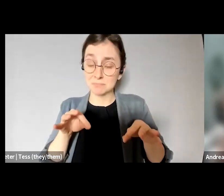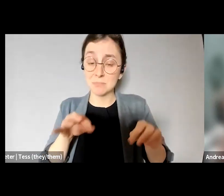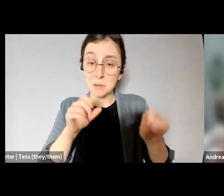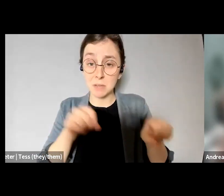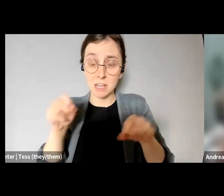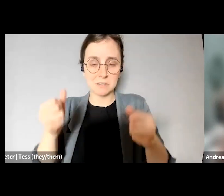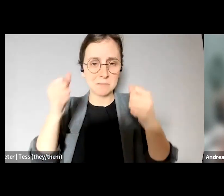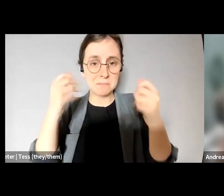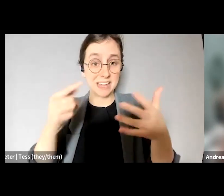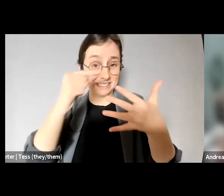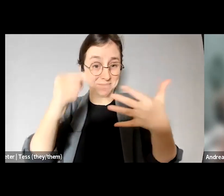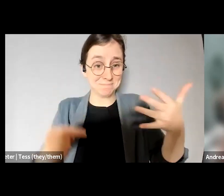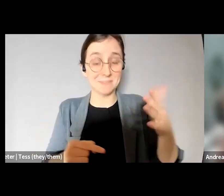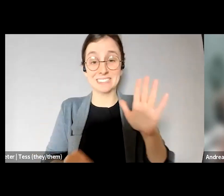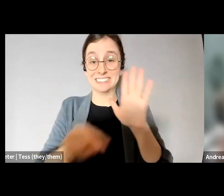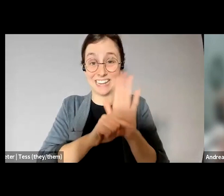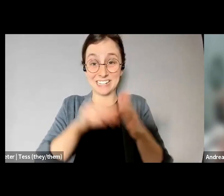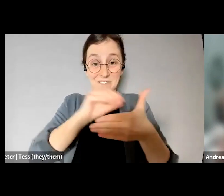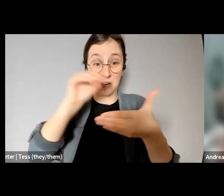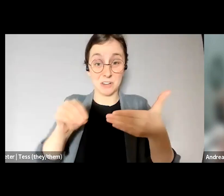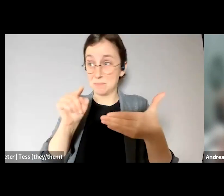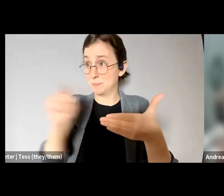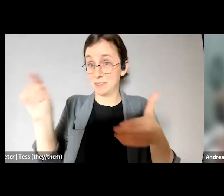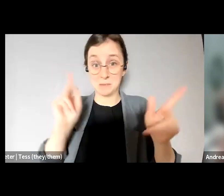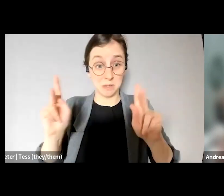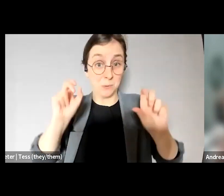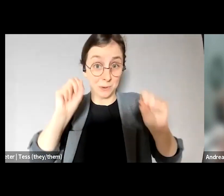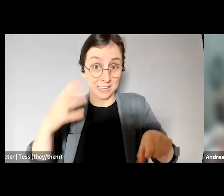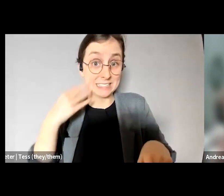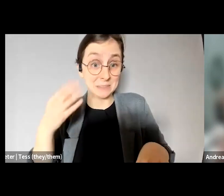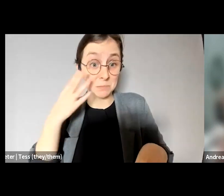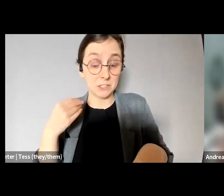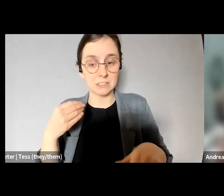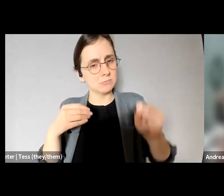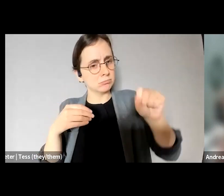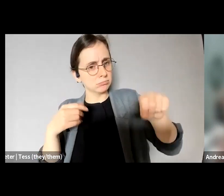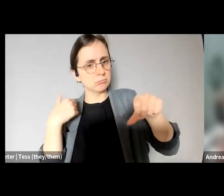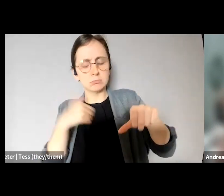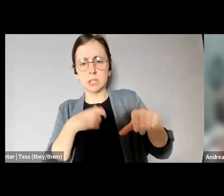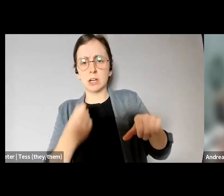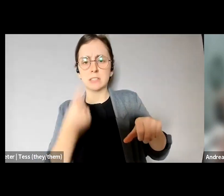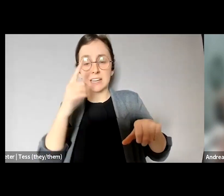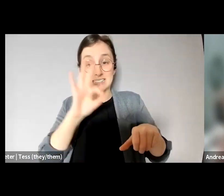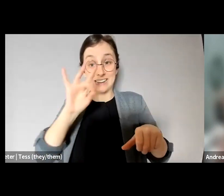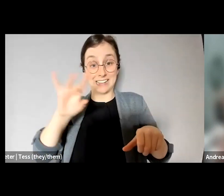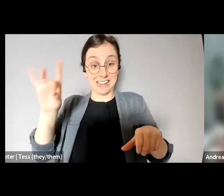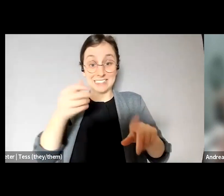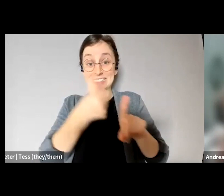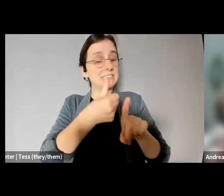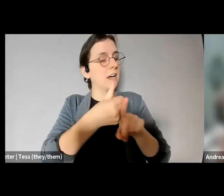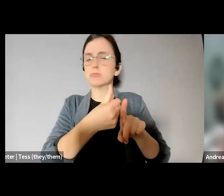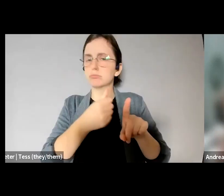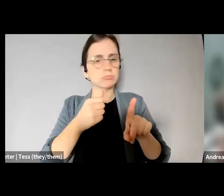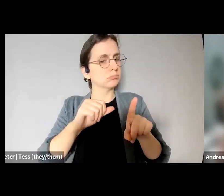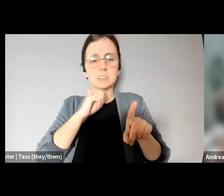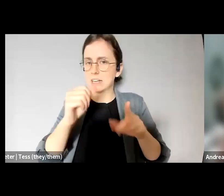negative outcomes that individuals might experience. Even though we understand that 988 is not designed for